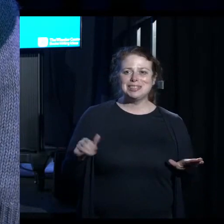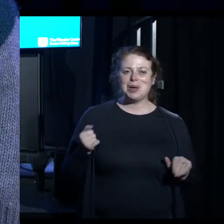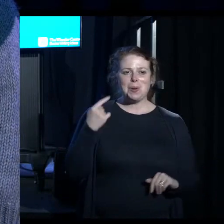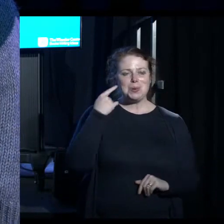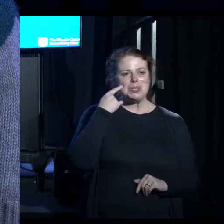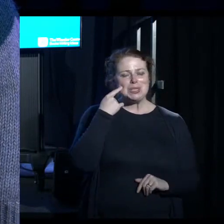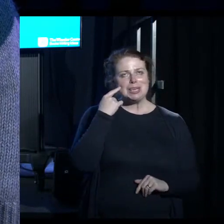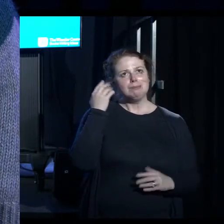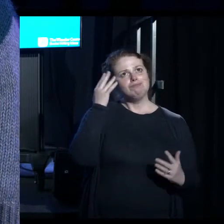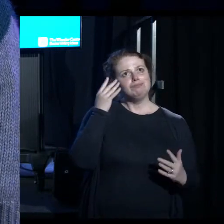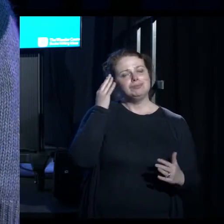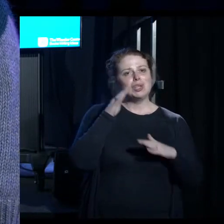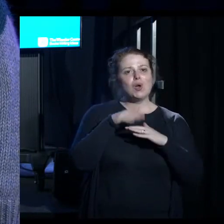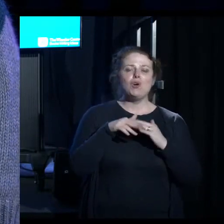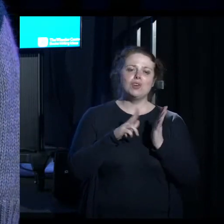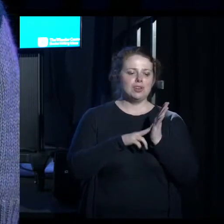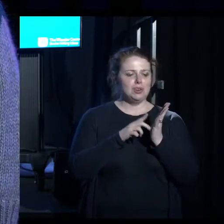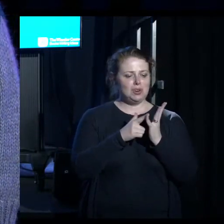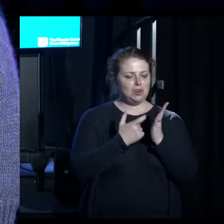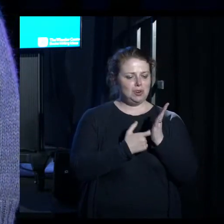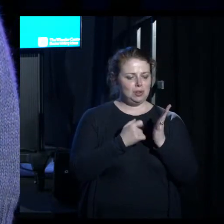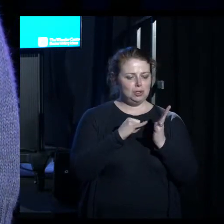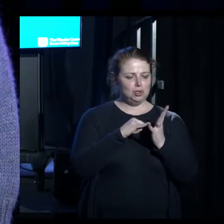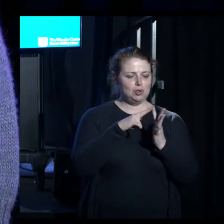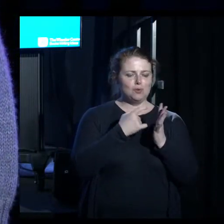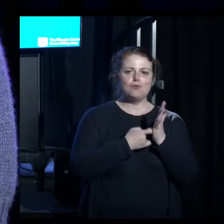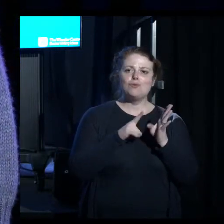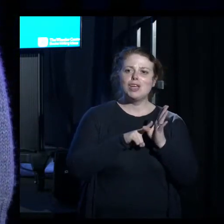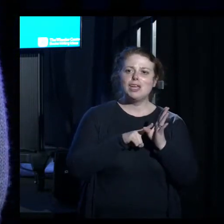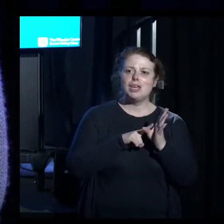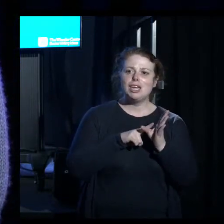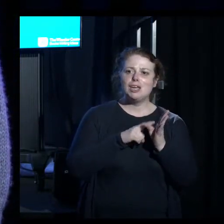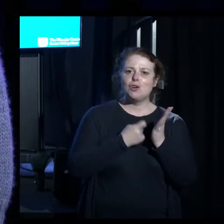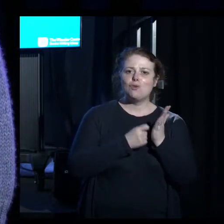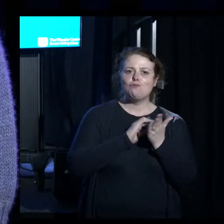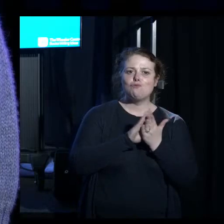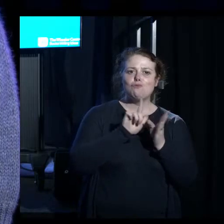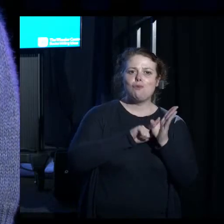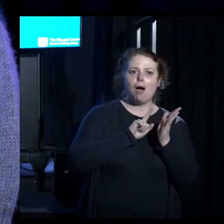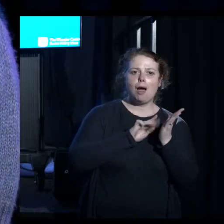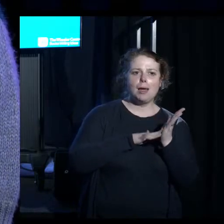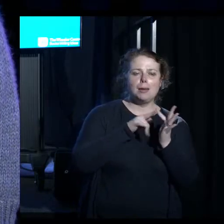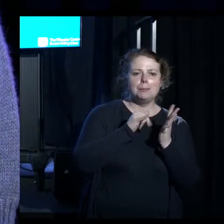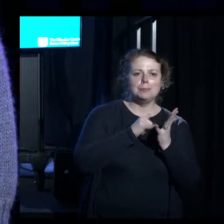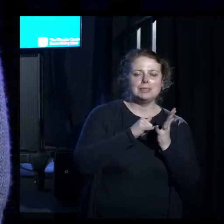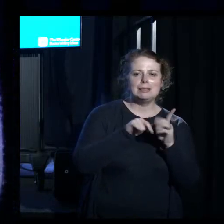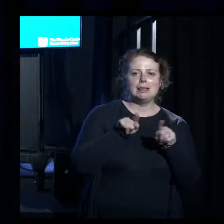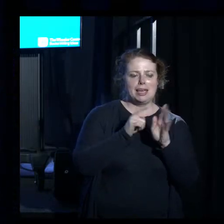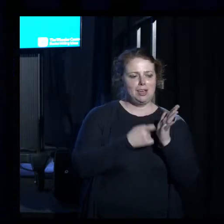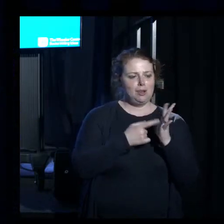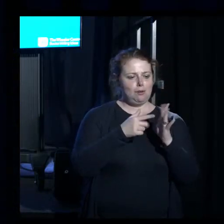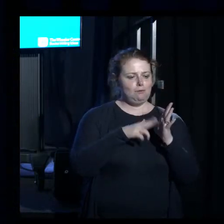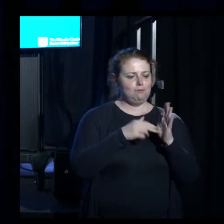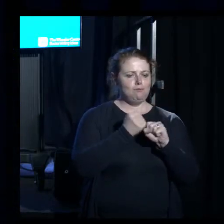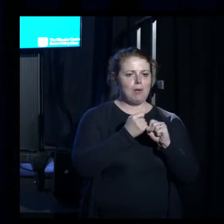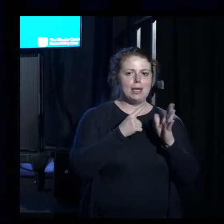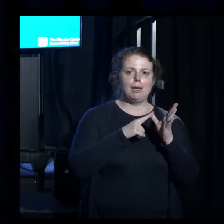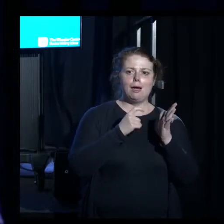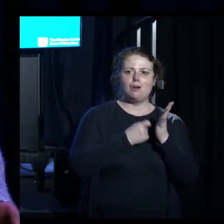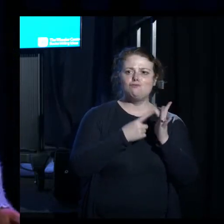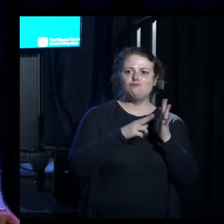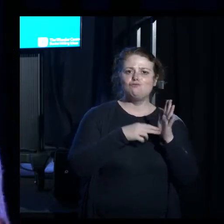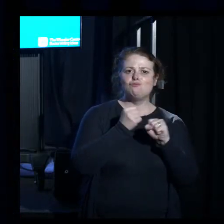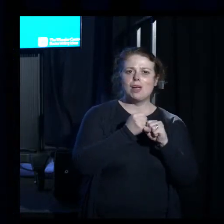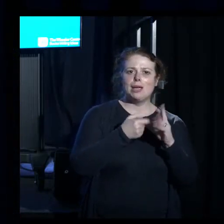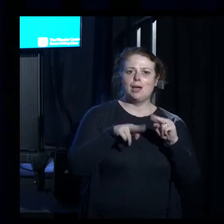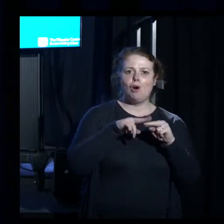thinking a lot about nursery rhymes and the way a lot of nursery rhymes, like, Ring of Rosies, which kind of deals